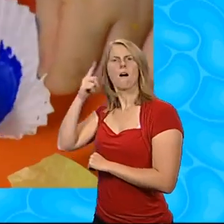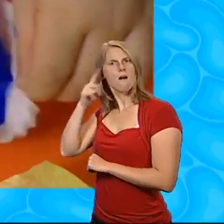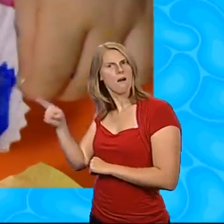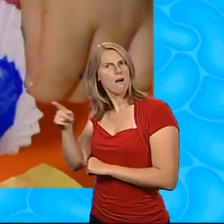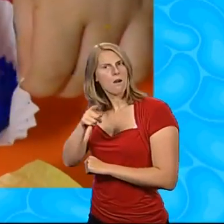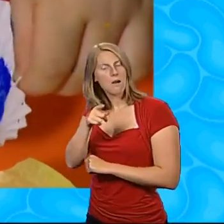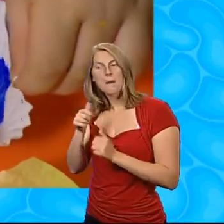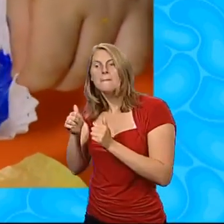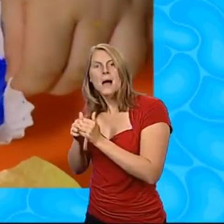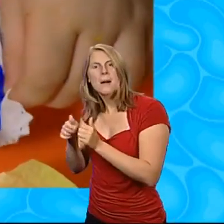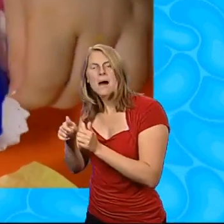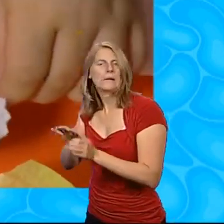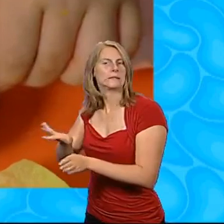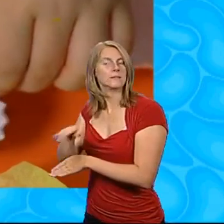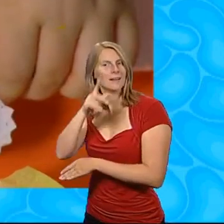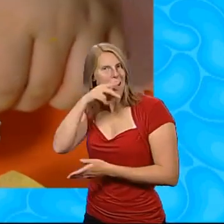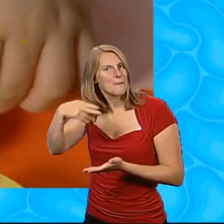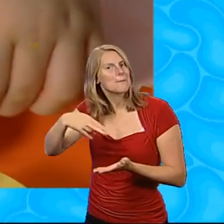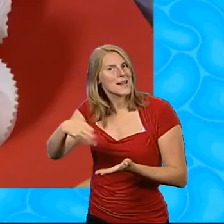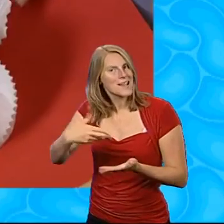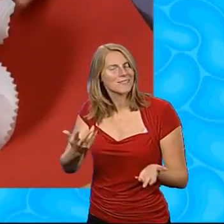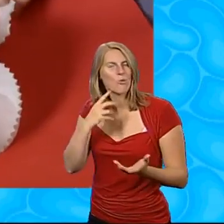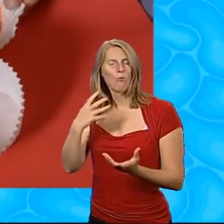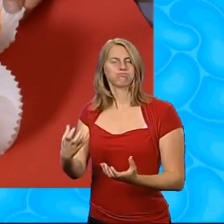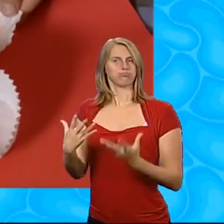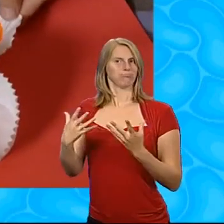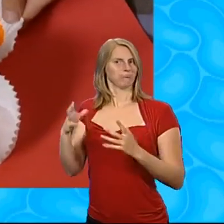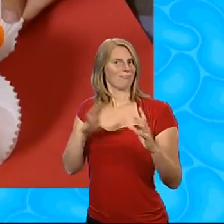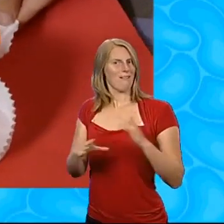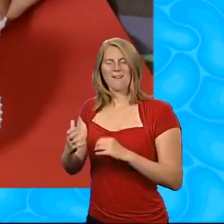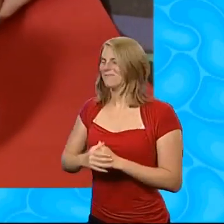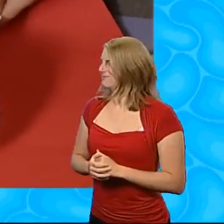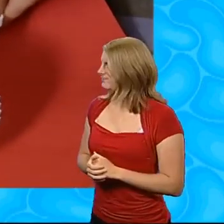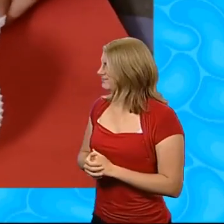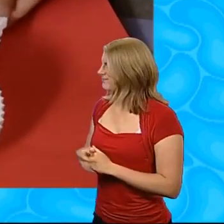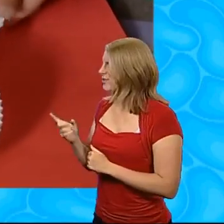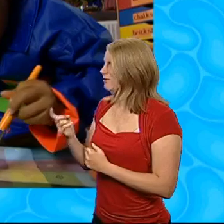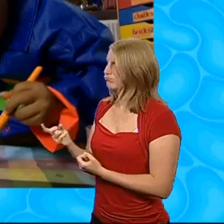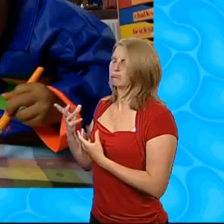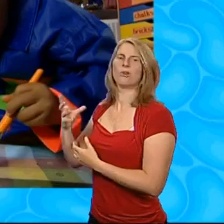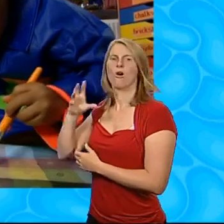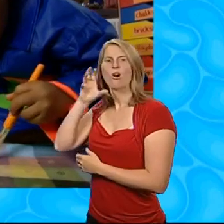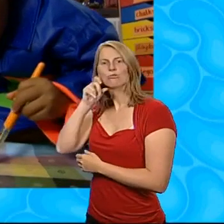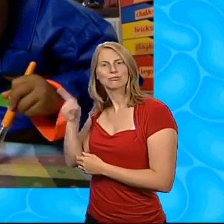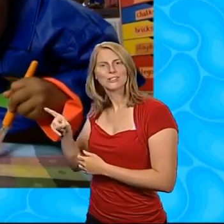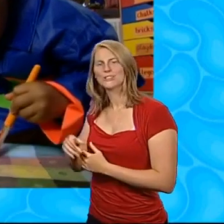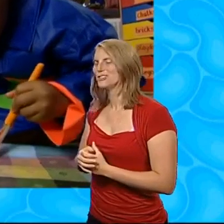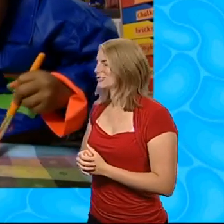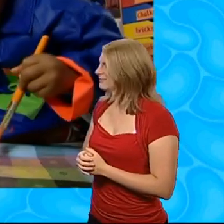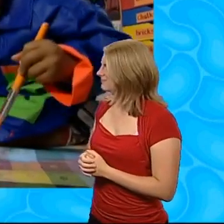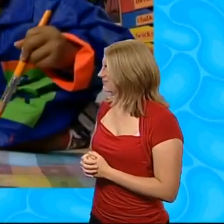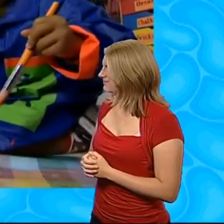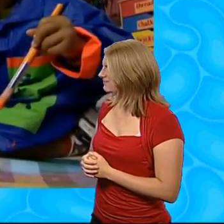Hey, now that's a thought. A bit of paint instead of tissue paper. That'll make it colourful. Orange. Nice bright orange.